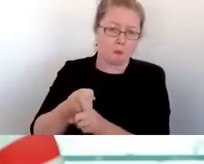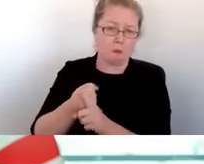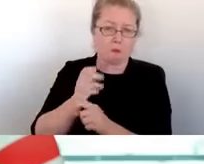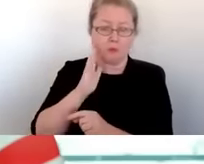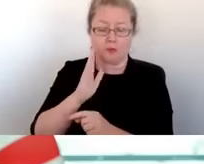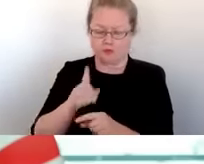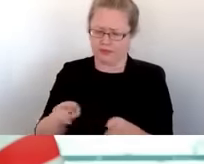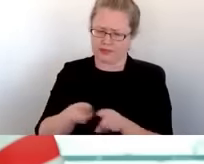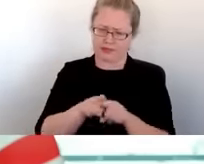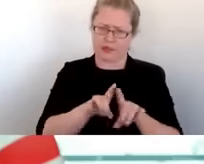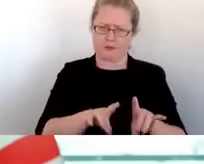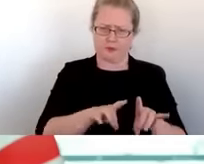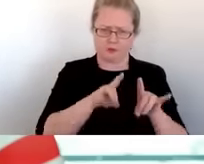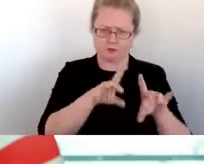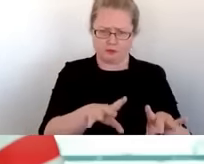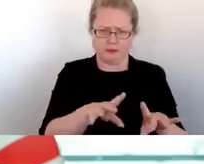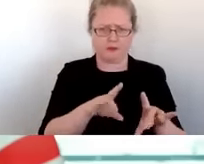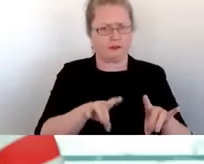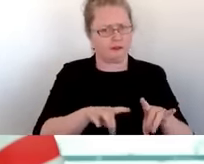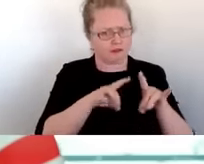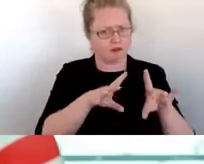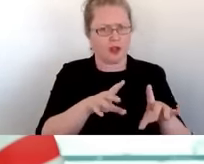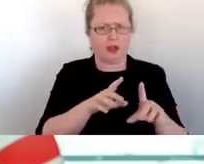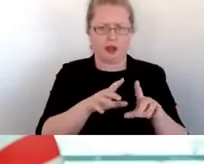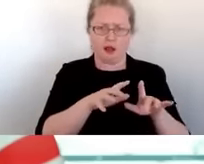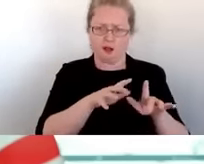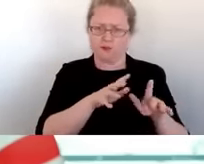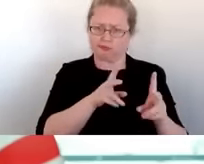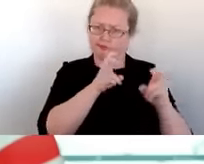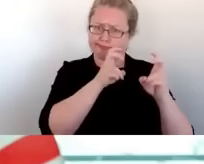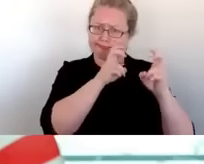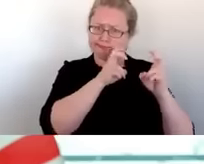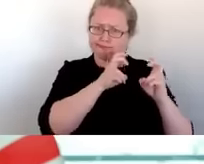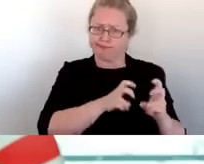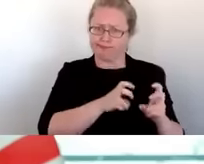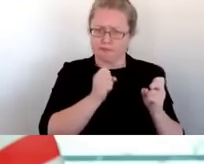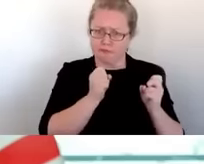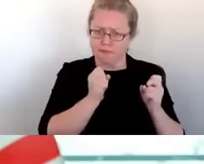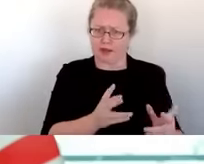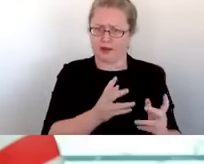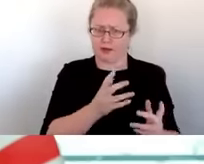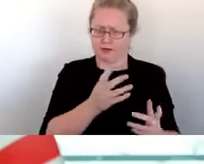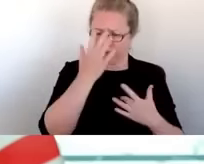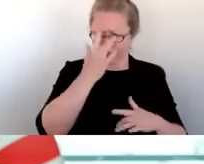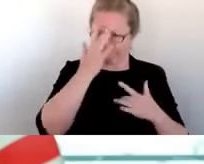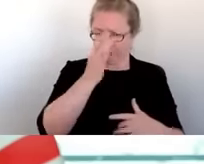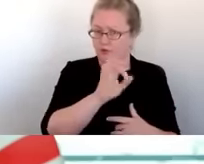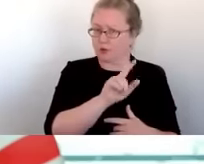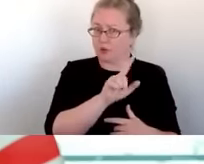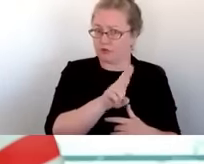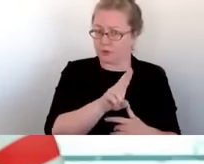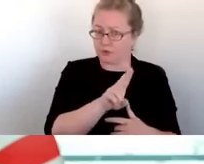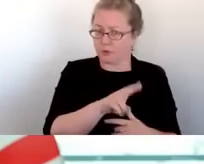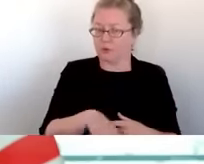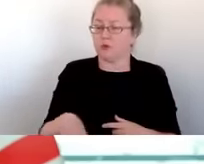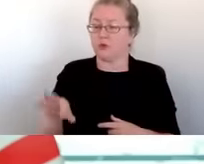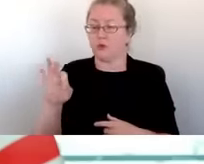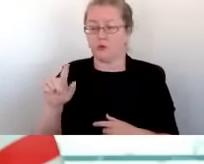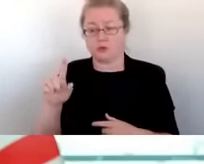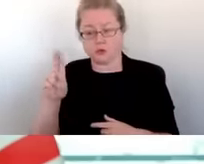this past year for them, and it came early. So what we're planning for and what we need to think about is how do we best protect people